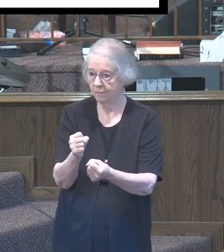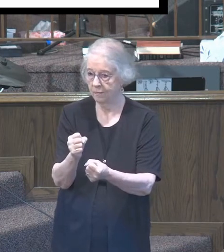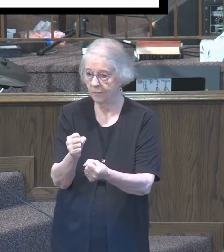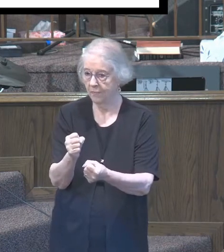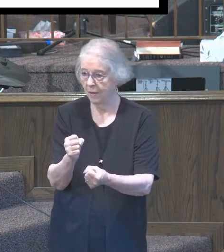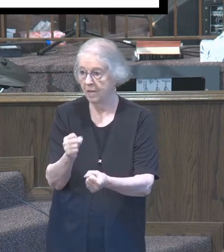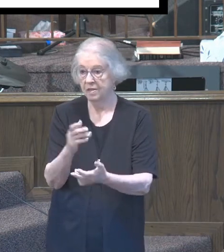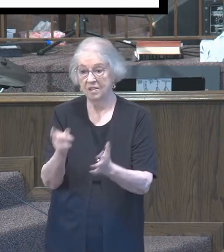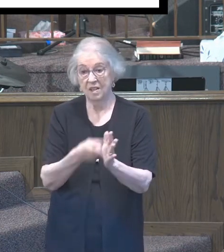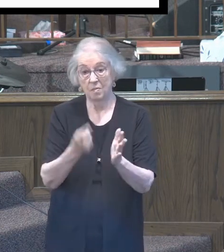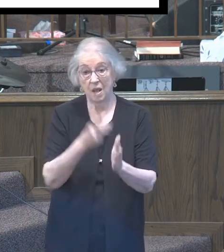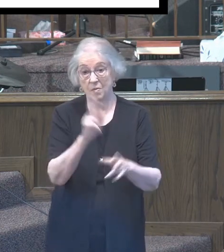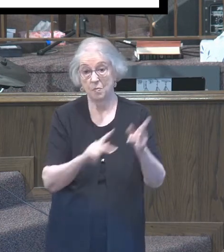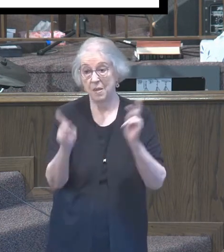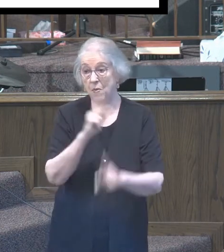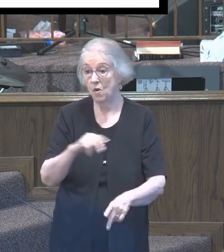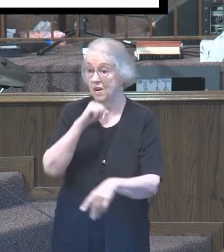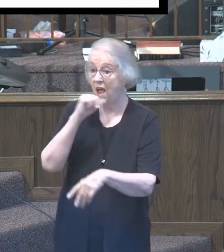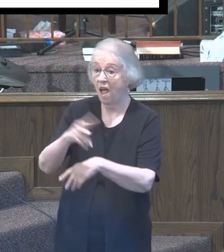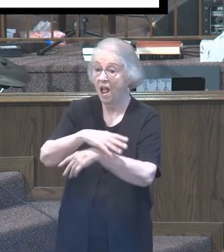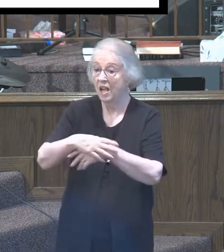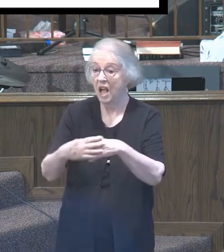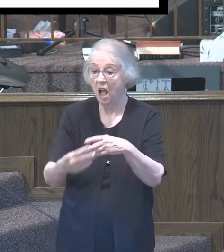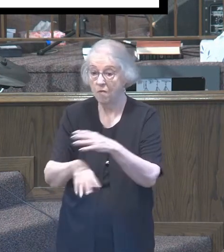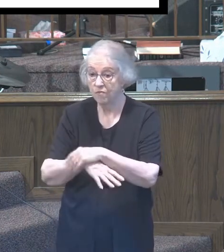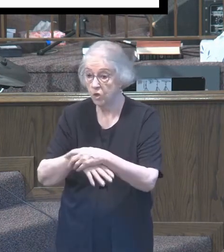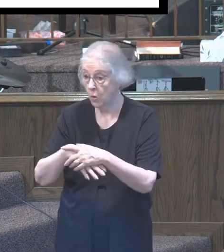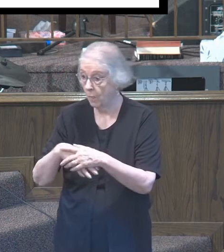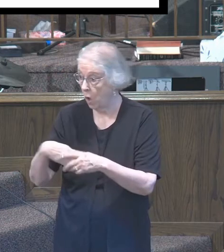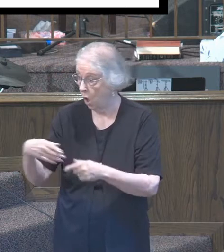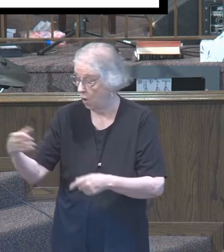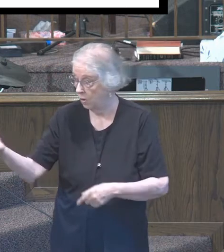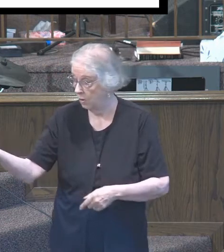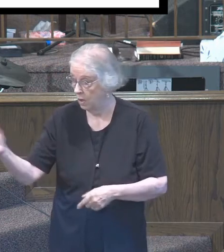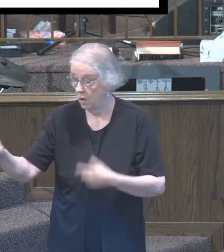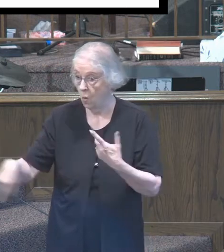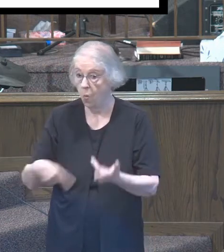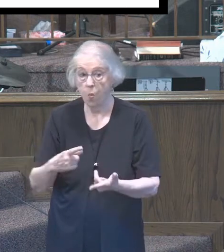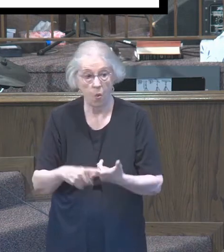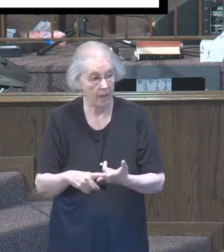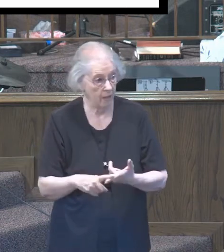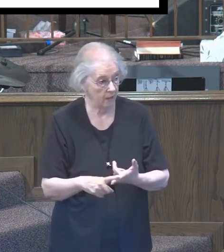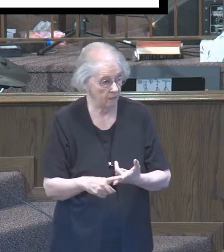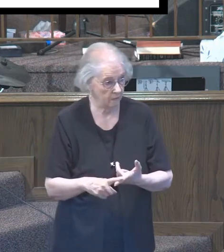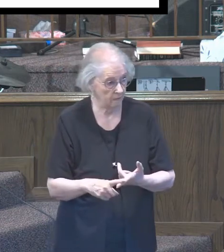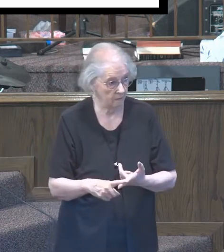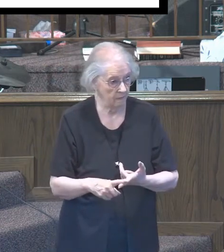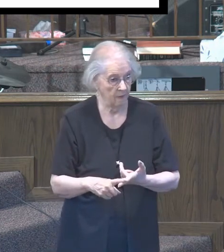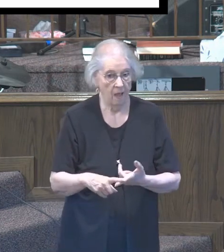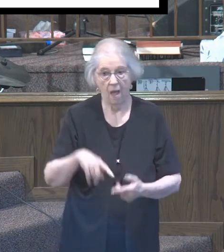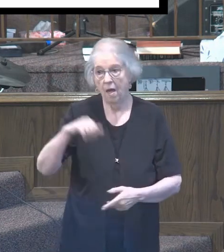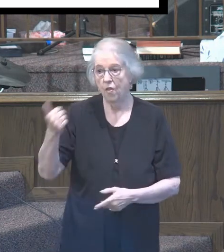uncomfortable. You can be glad when that happens. Give a cheer even, for though they don't like